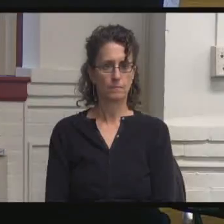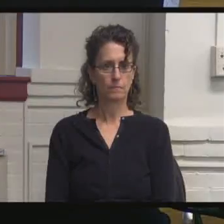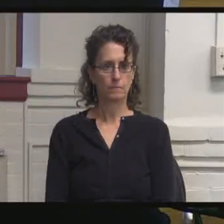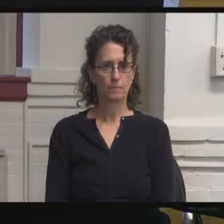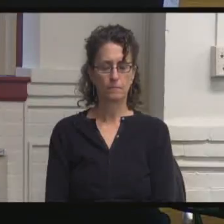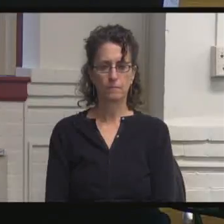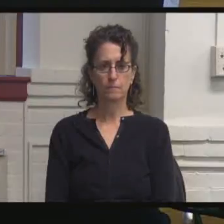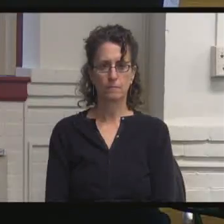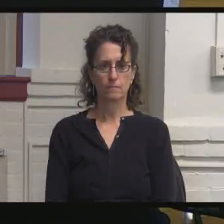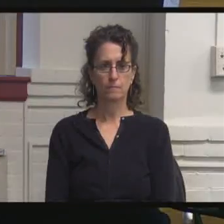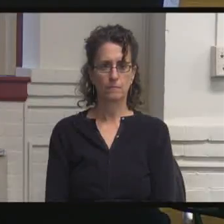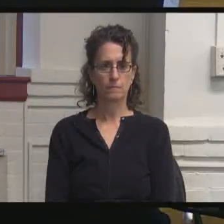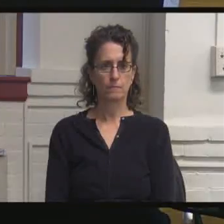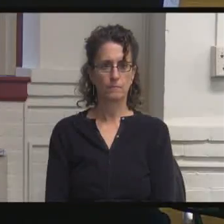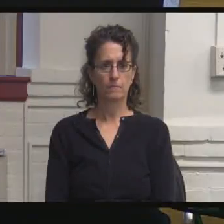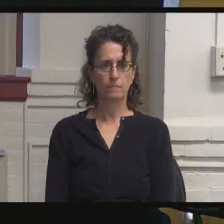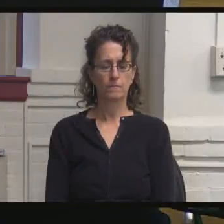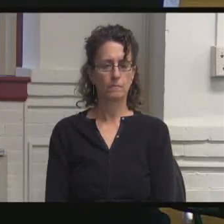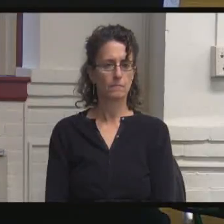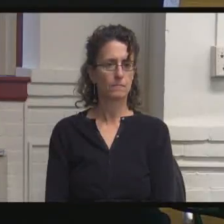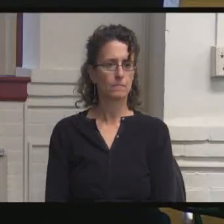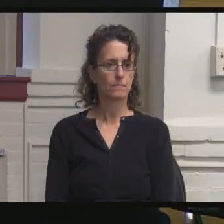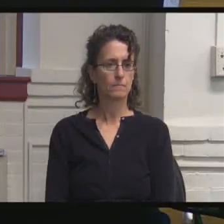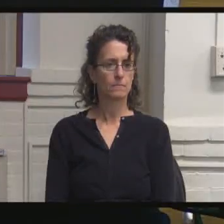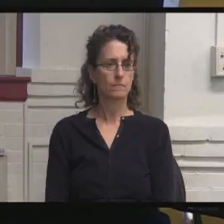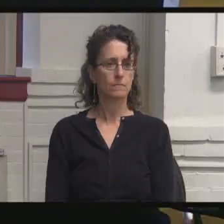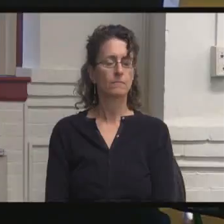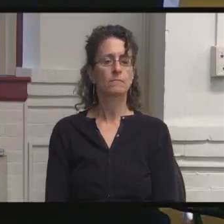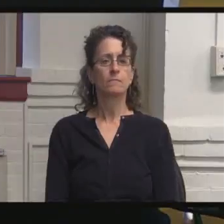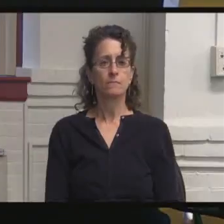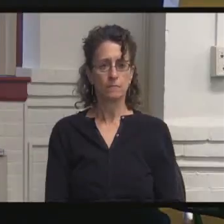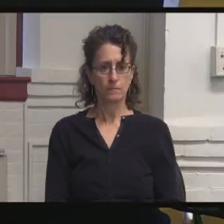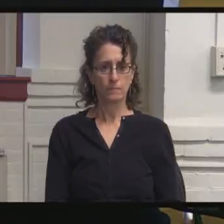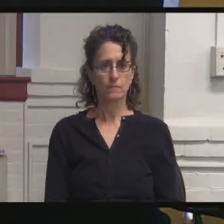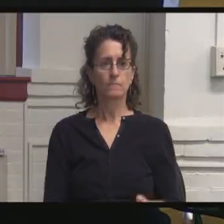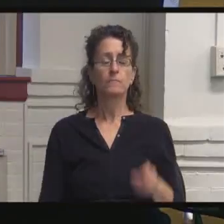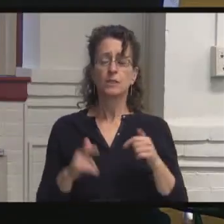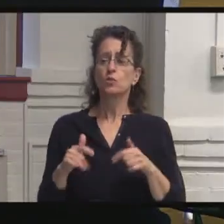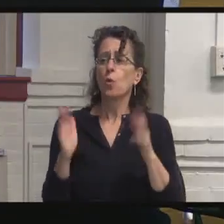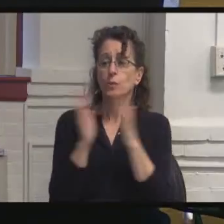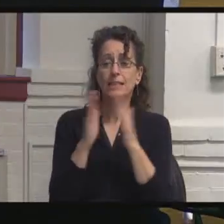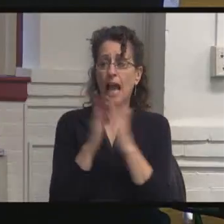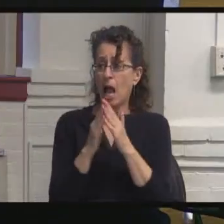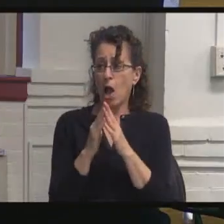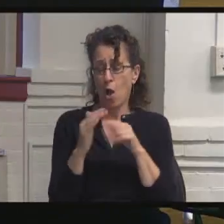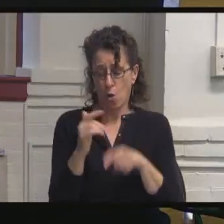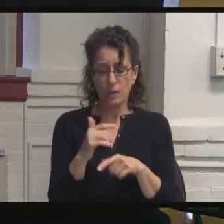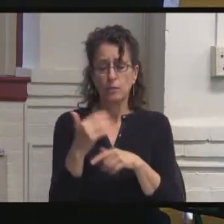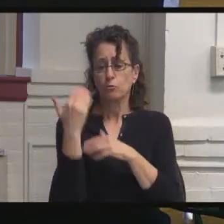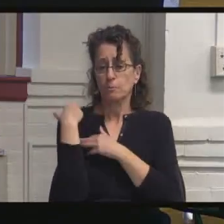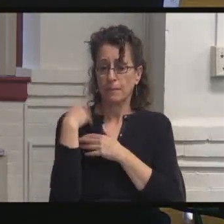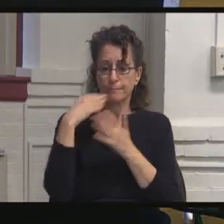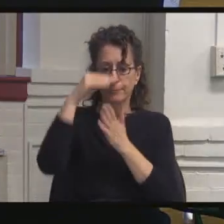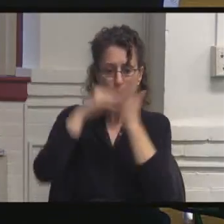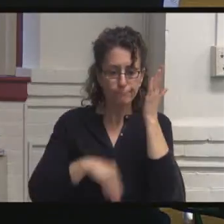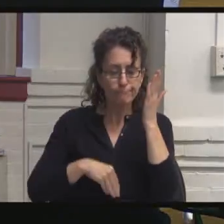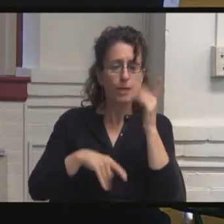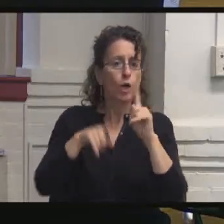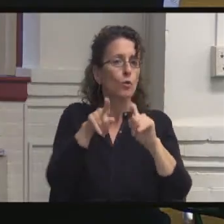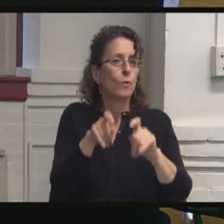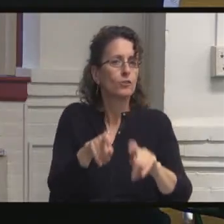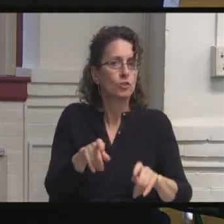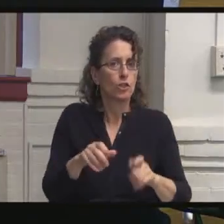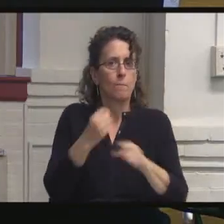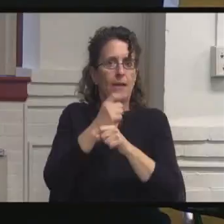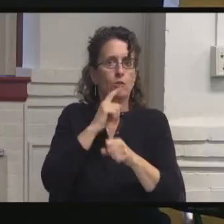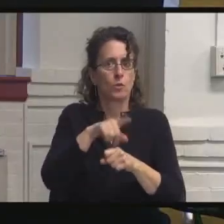they understood that there was a proposed project for their town, and make any comment informally outside